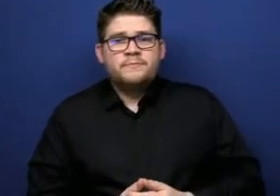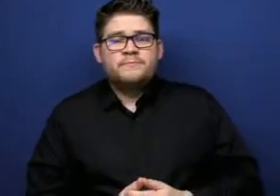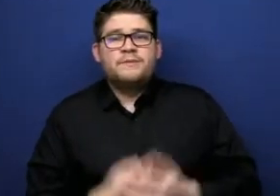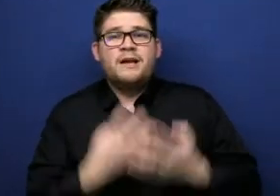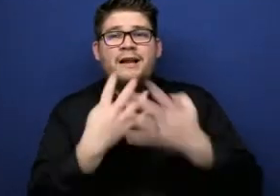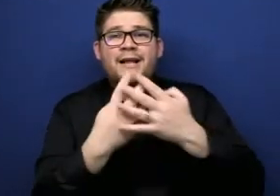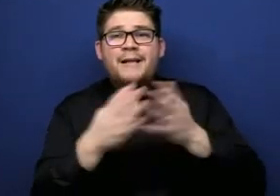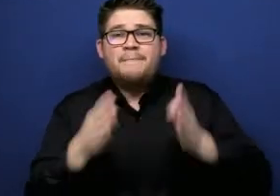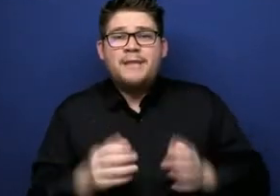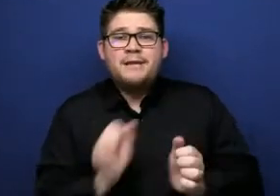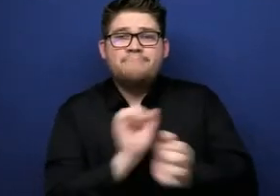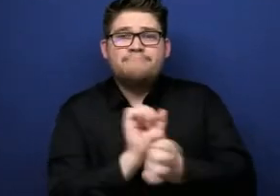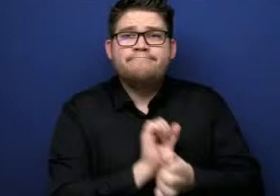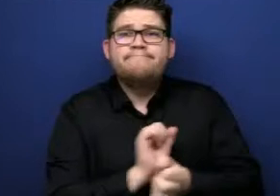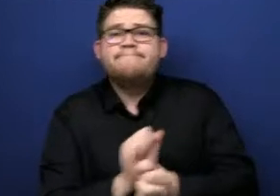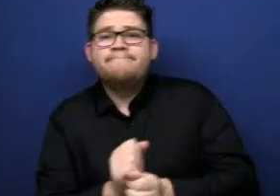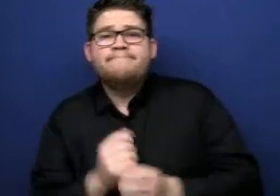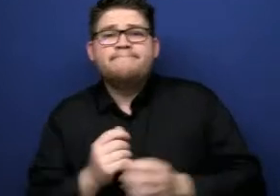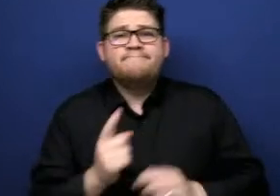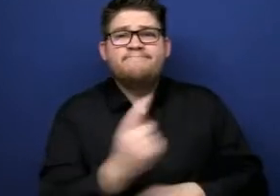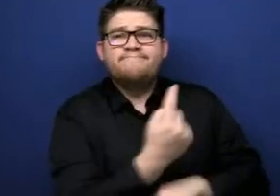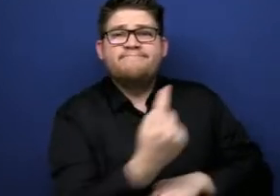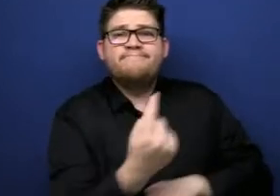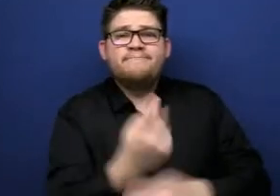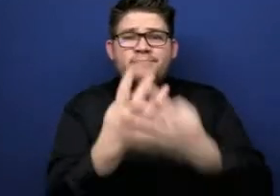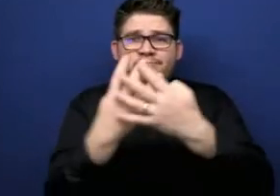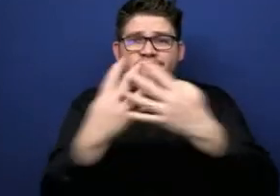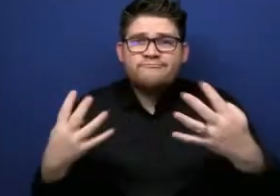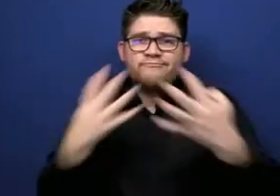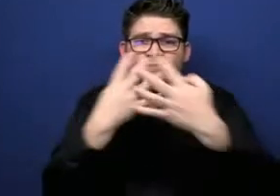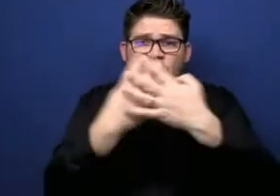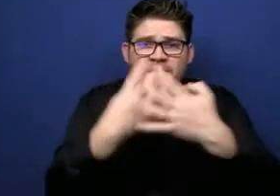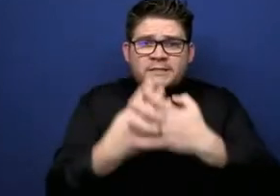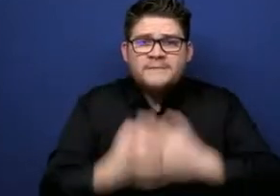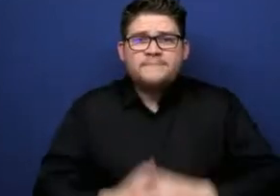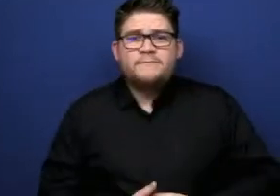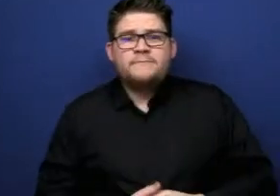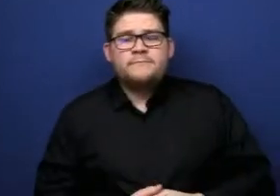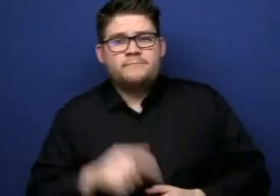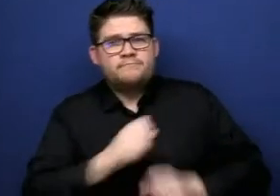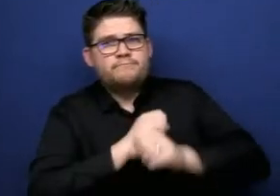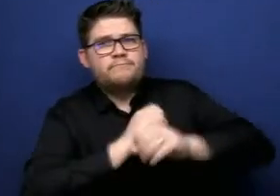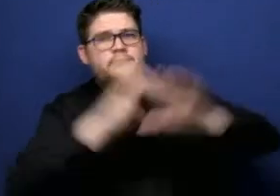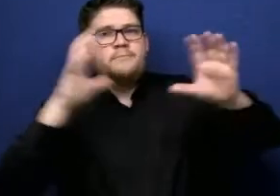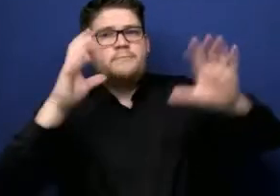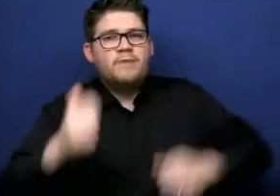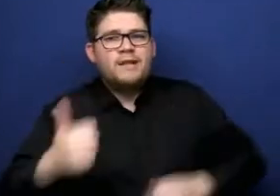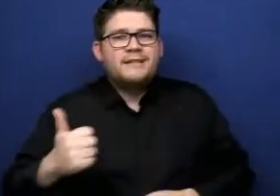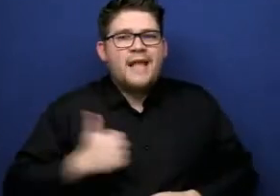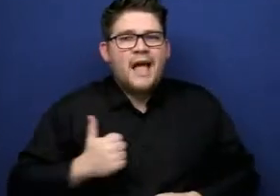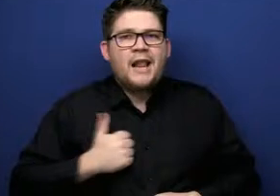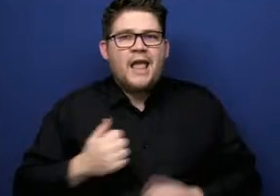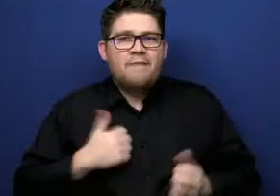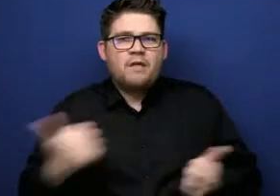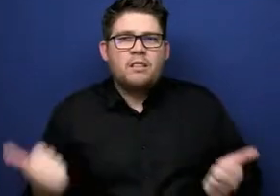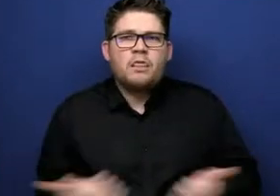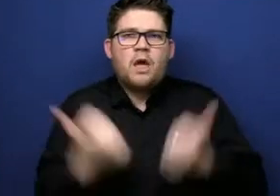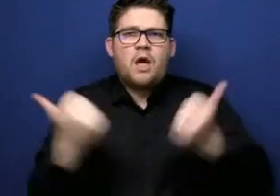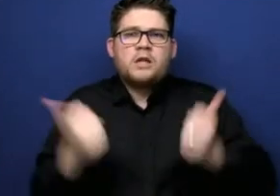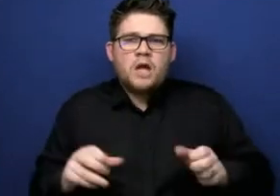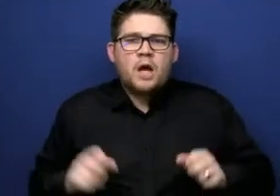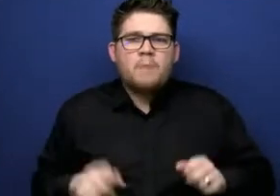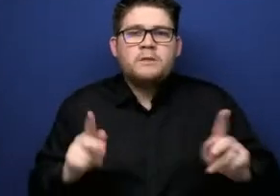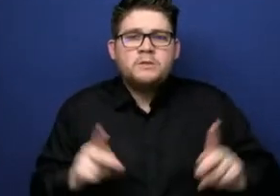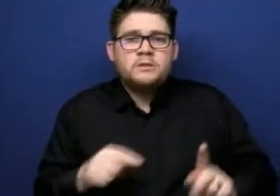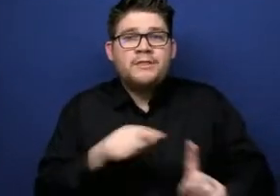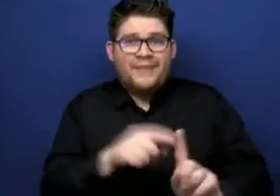in their imagination, Canada was the land of abundance. They knew they were right, and